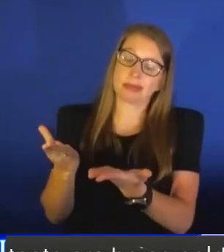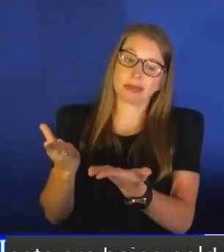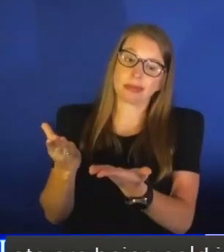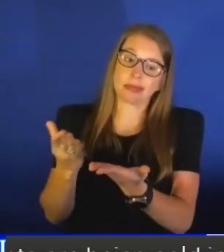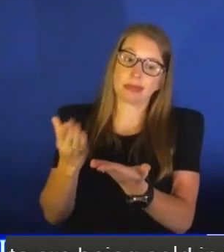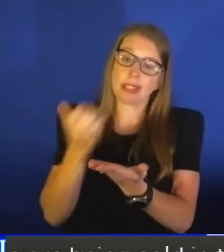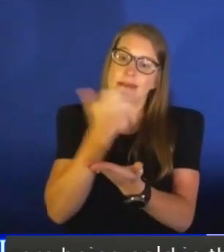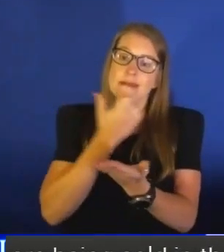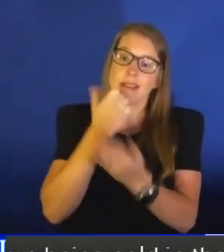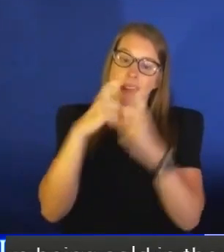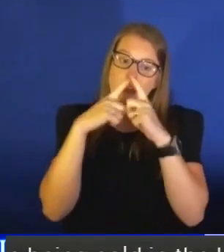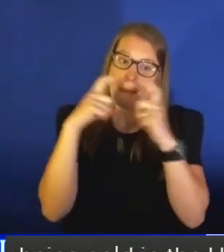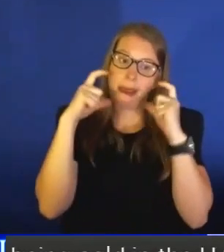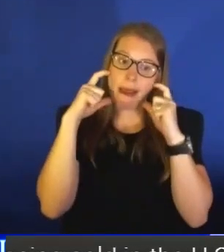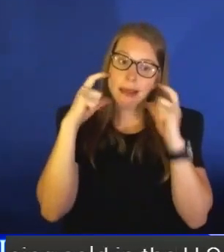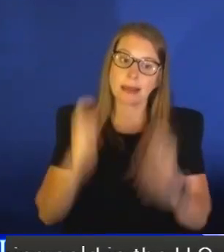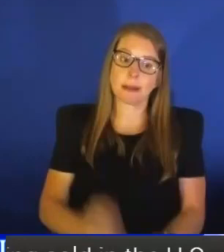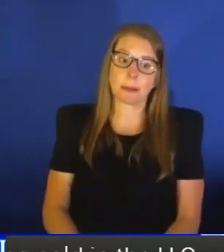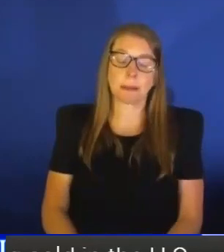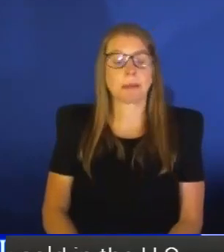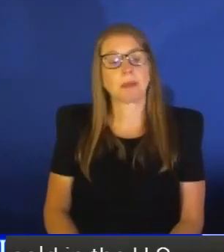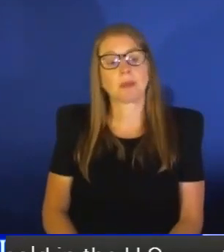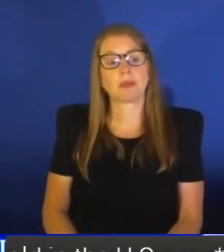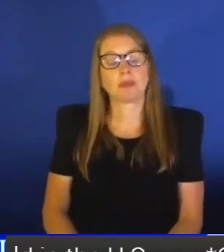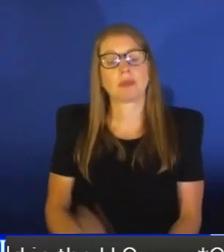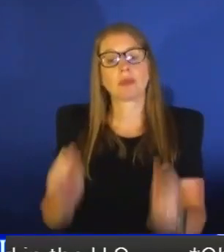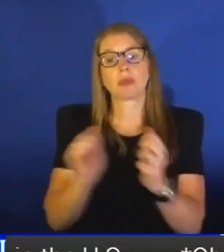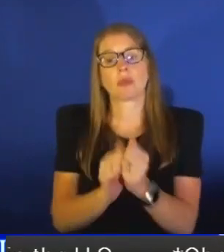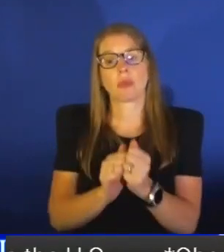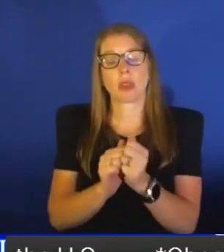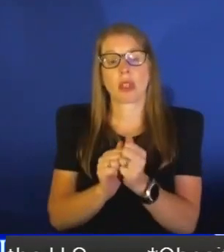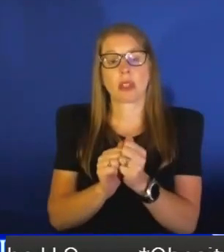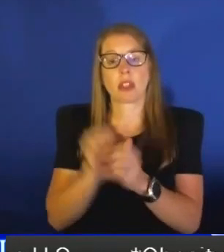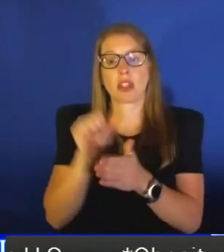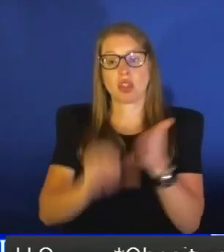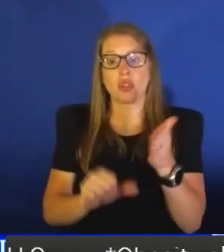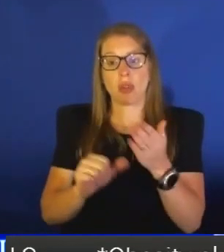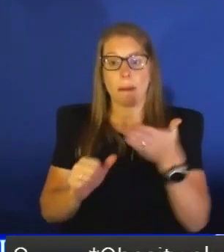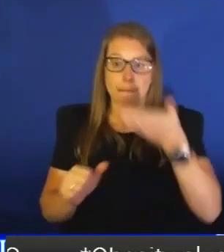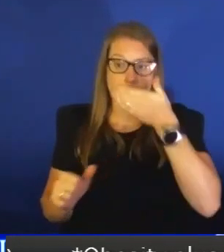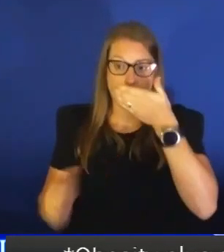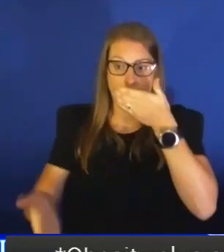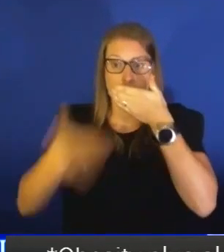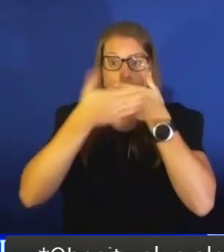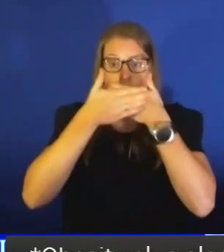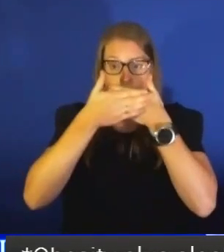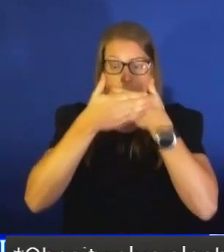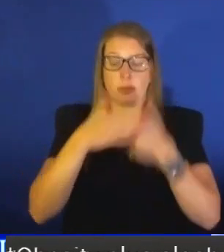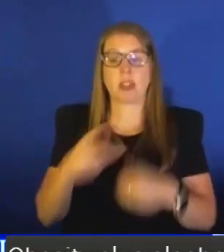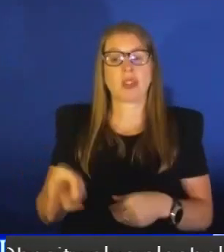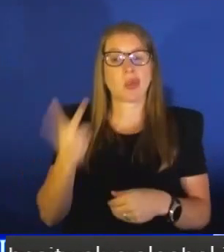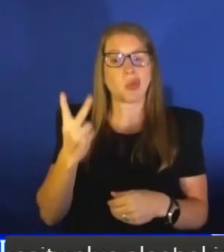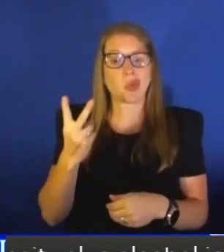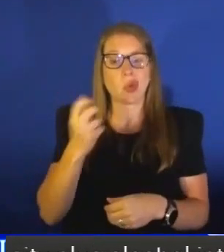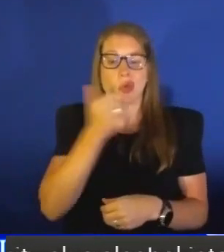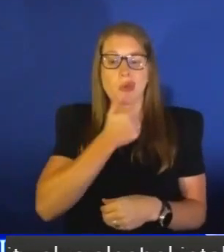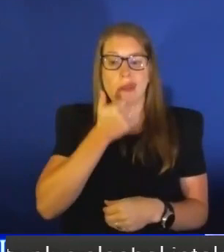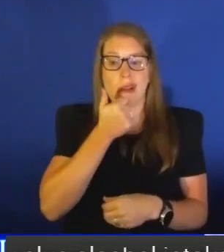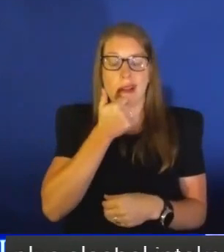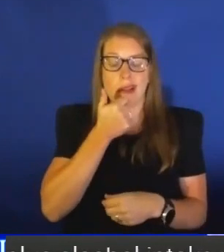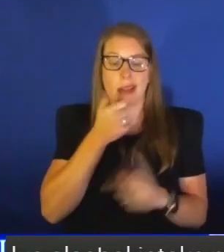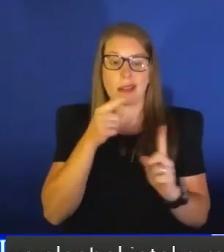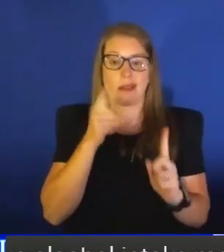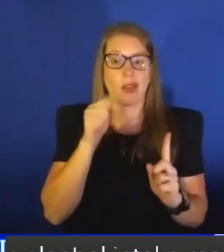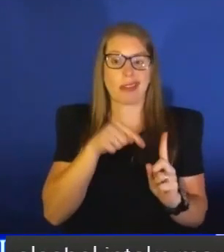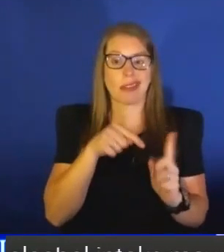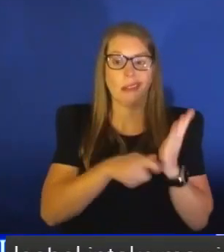mask with a surgical mask over that. This takes into account 2 cloth masks. So again, I think that there are quite a